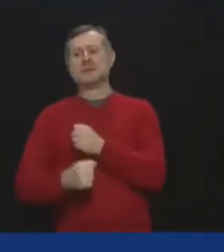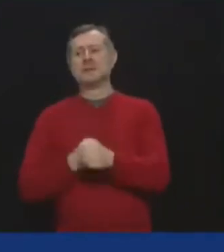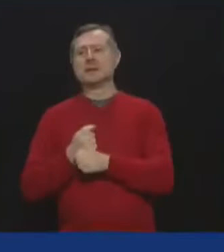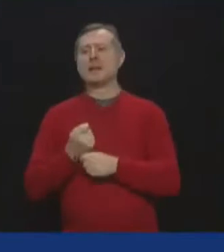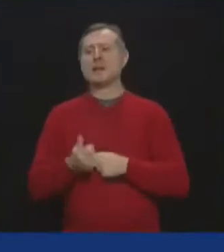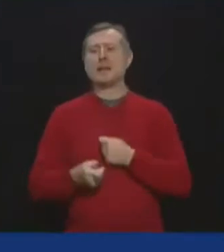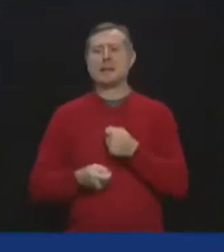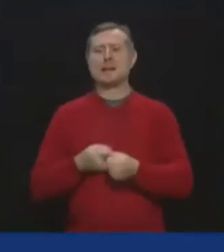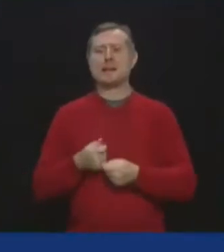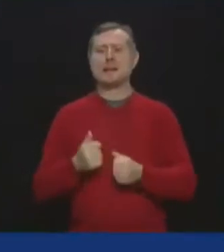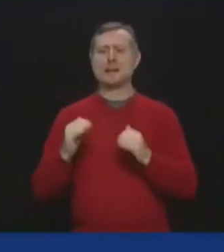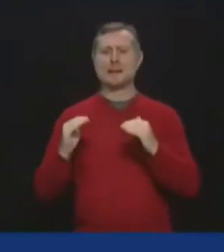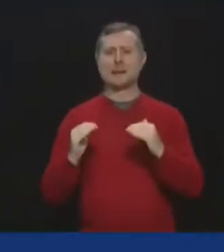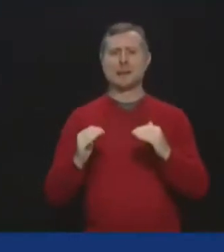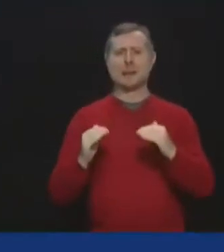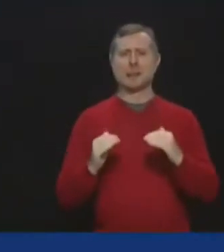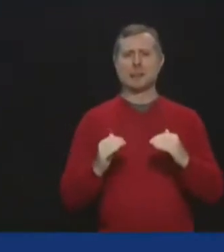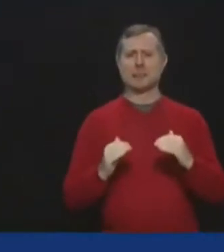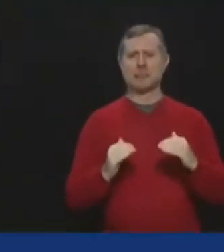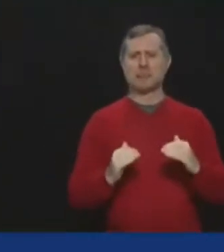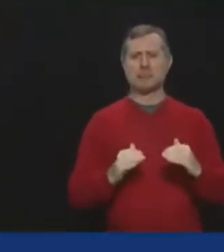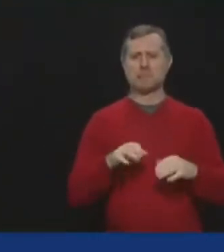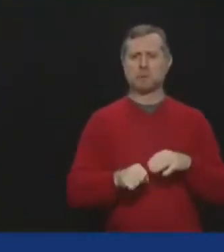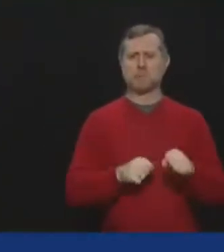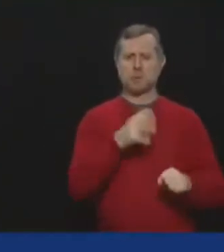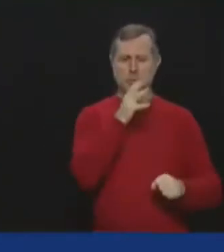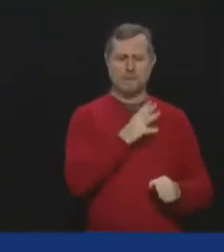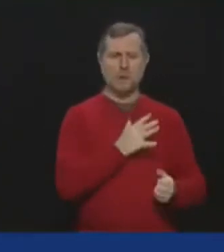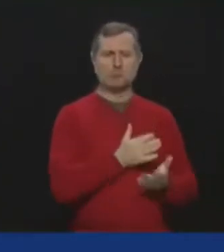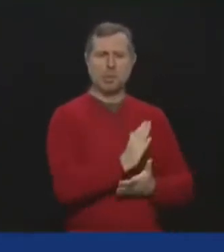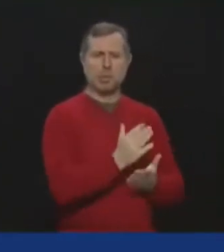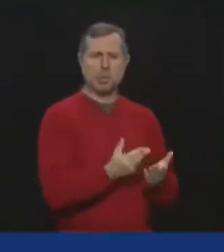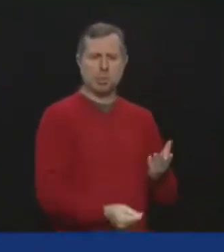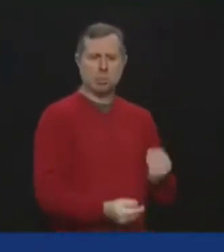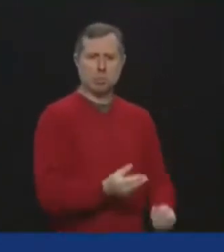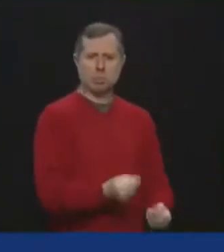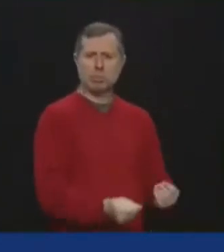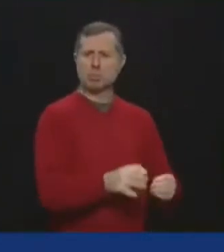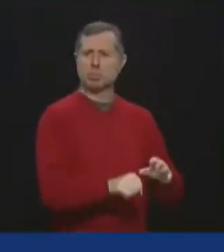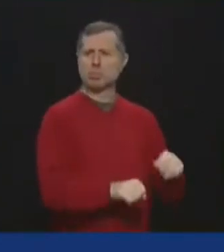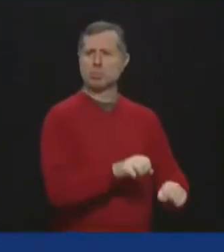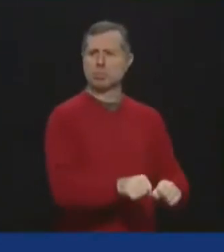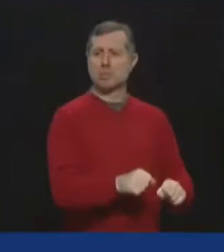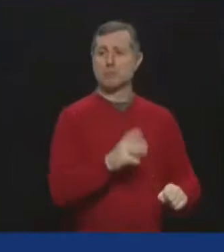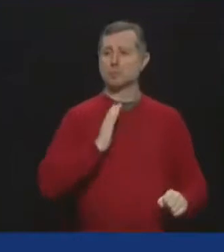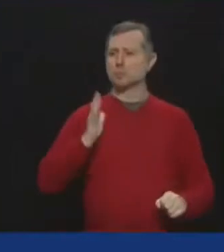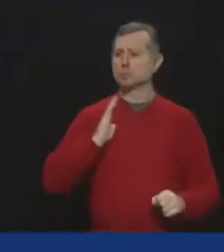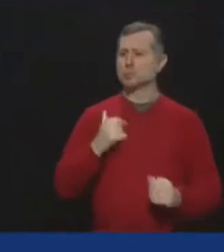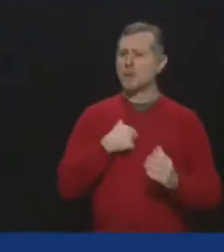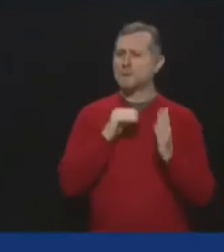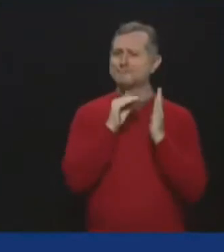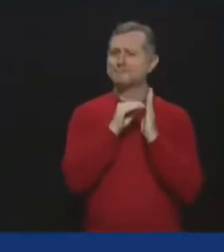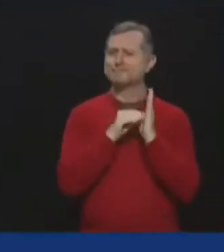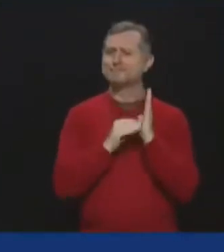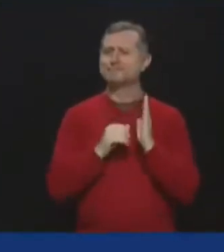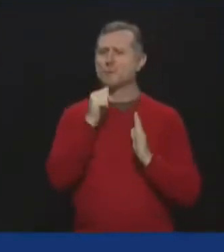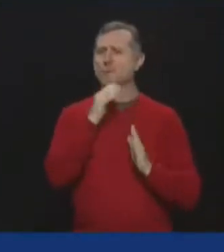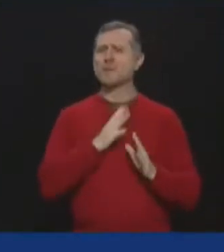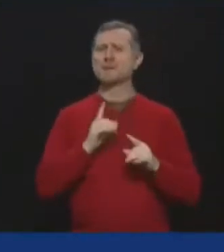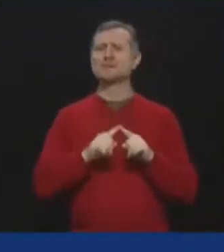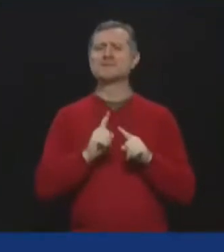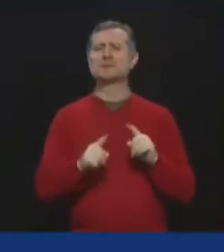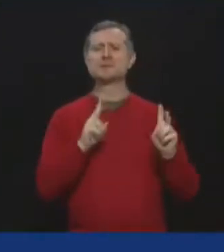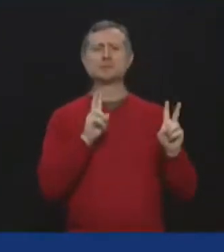at a woman's right to choose. I used to keep a scorecard on women's issues. On